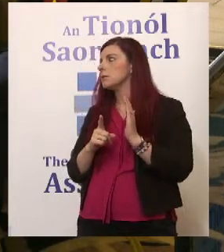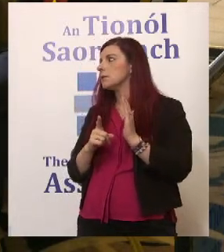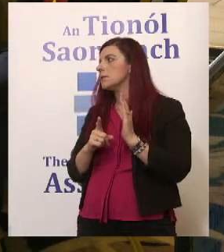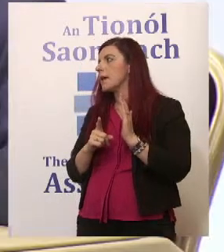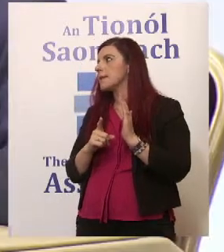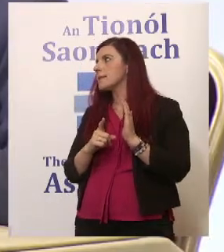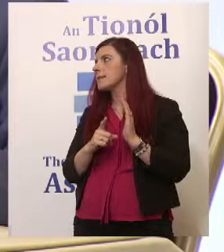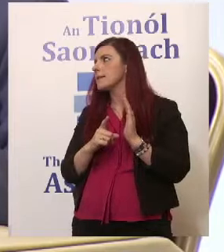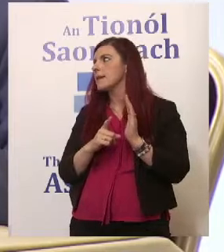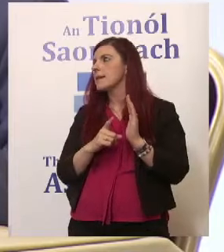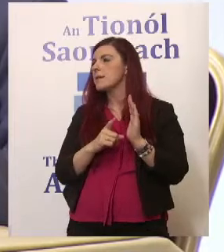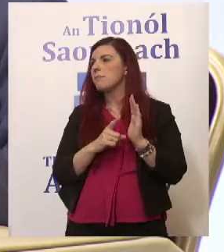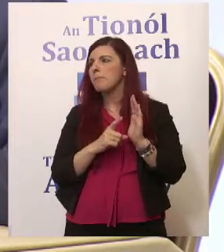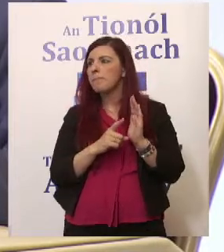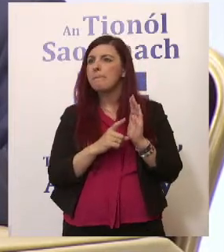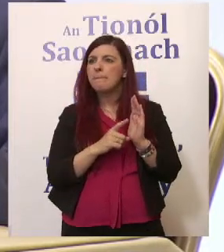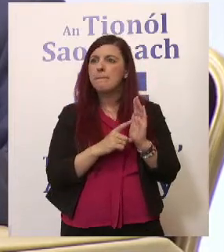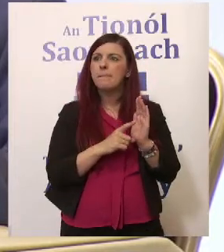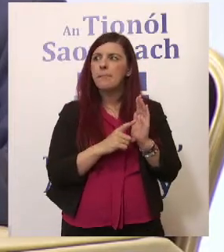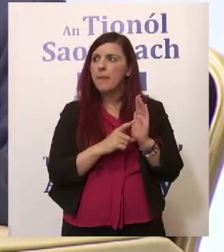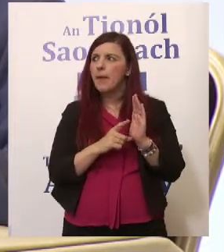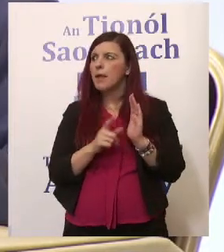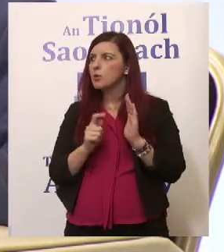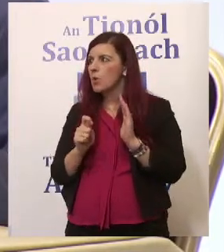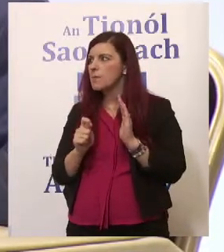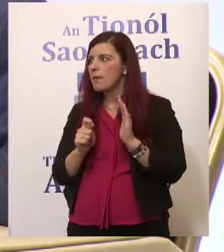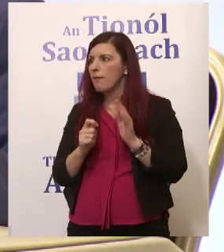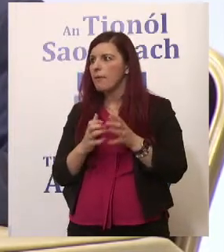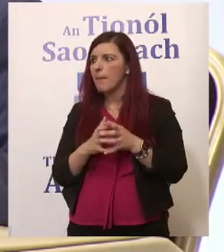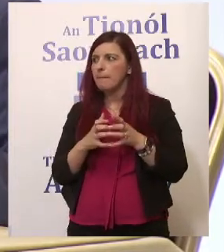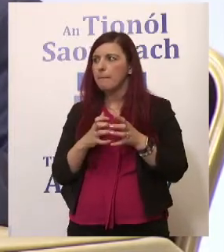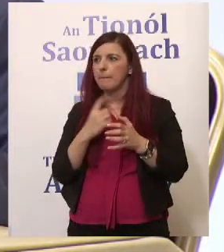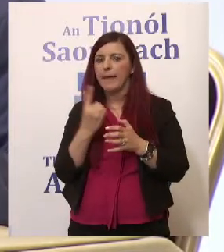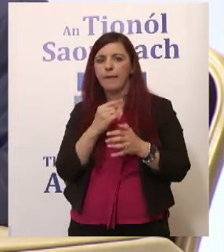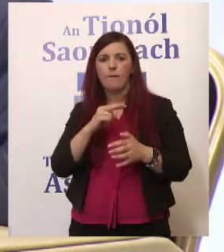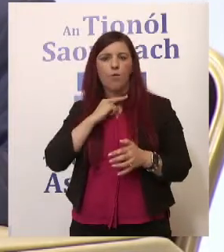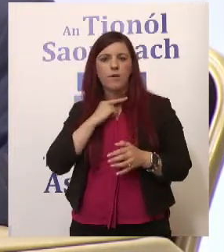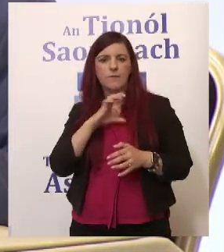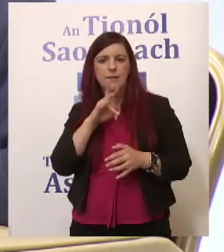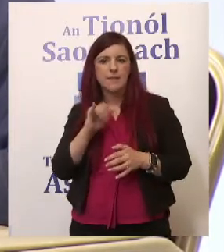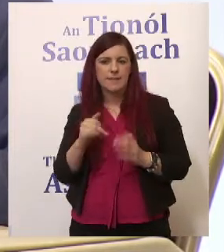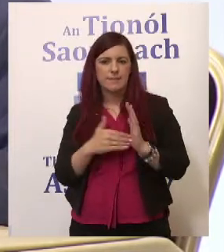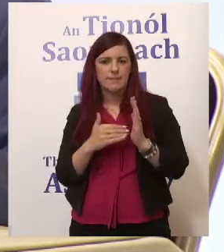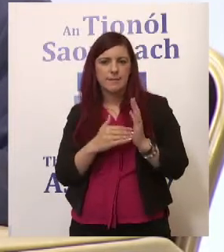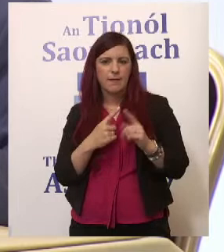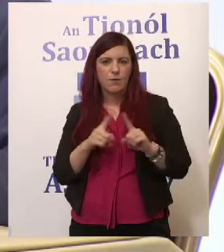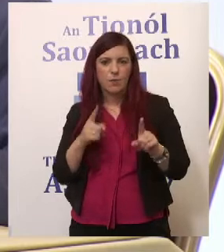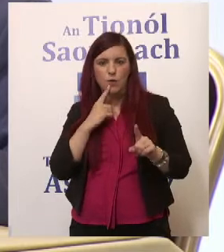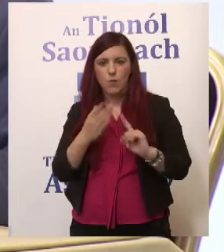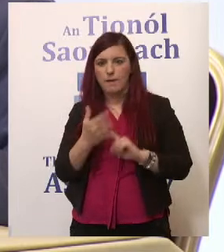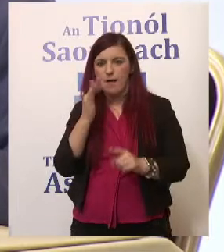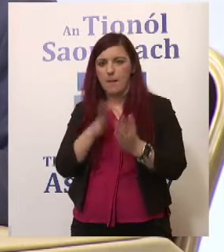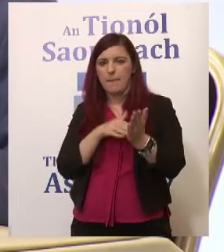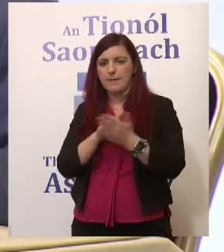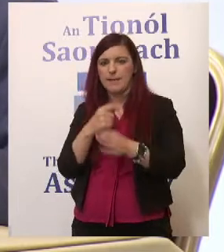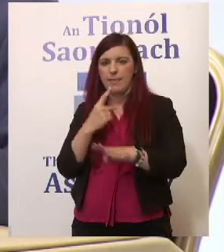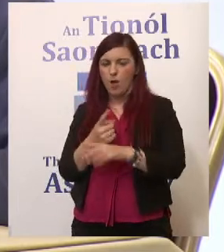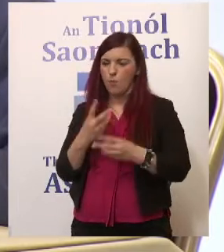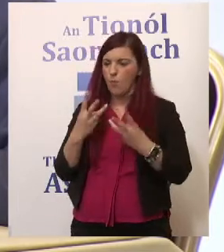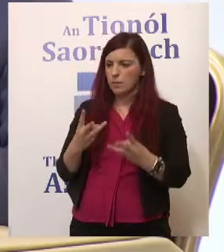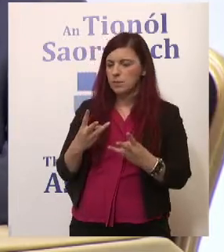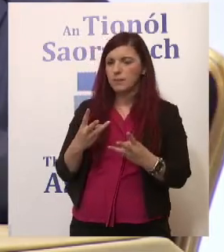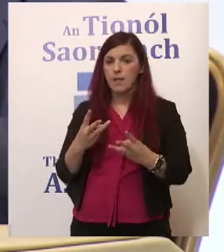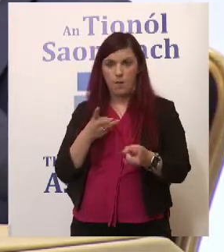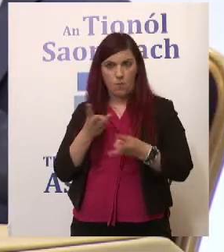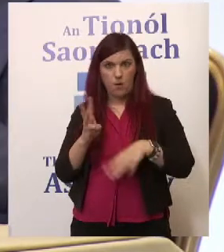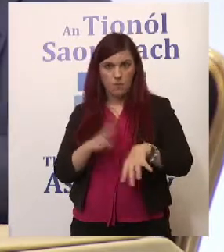and, you know, in terms of being a voice for the city, they found it quite useful. So yeah, look, I mean, you do find businesses wanting, if it works